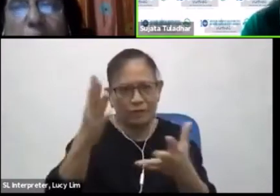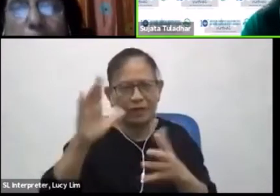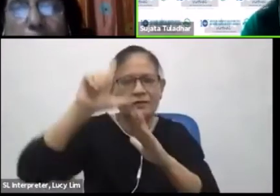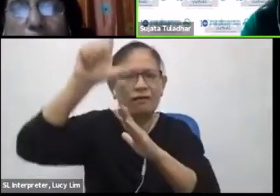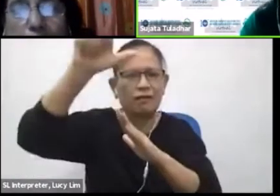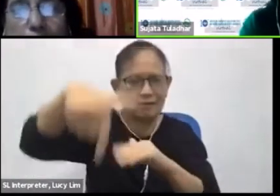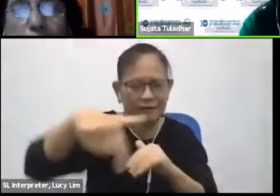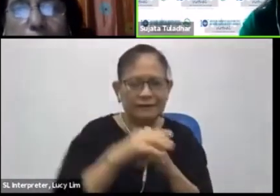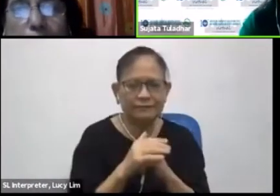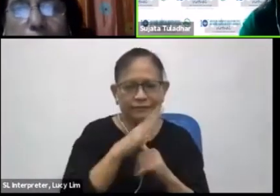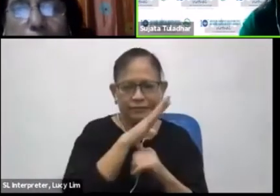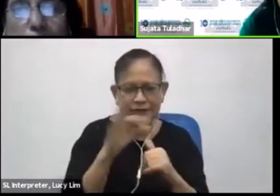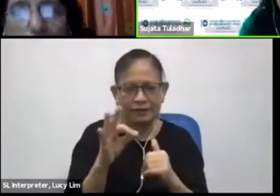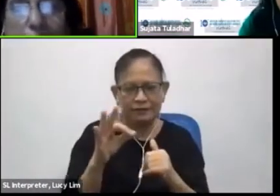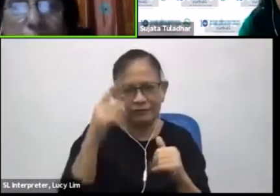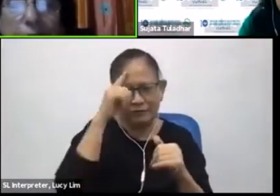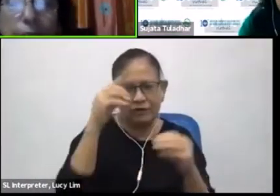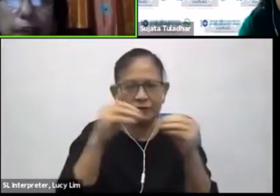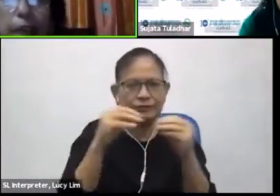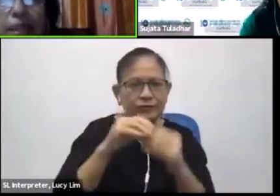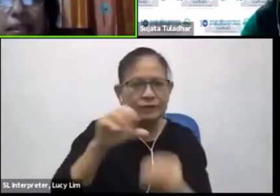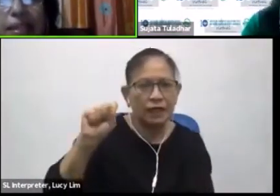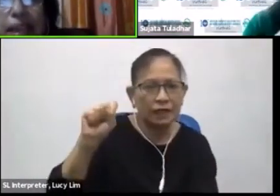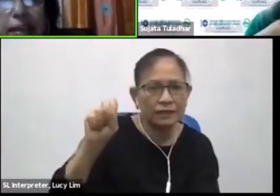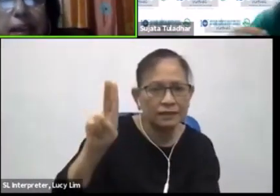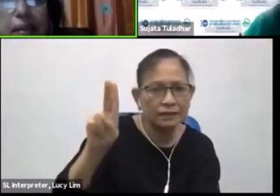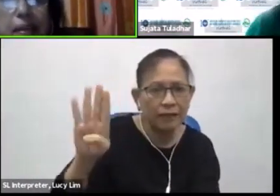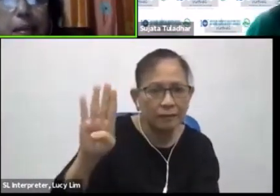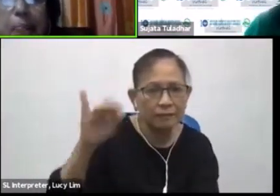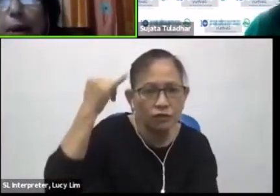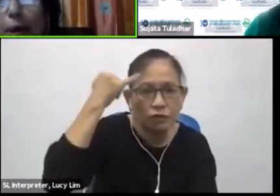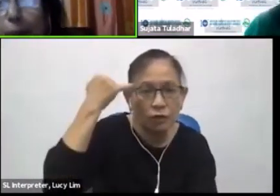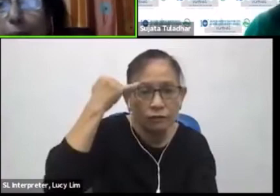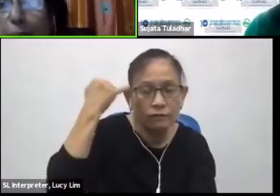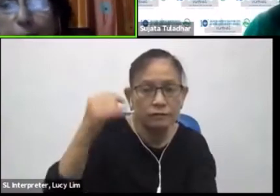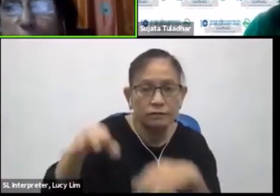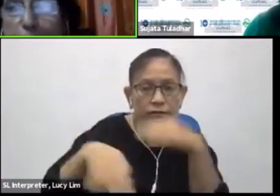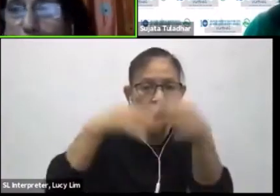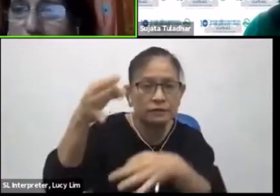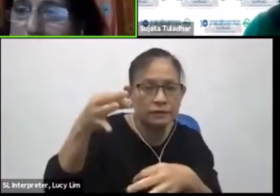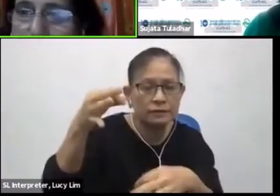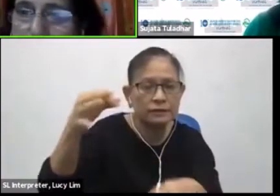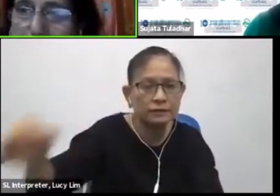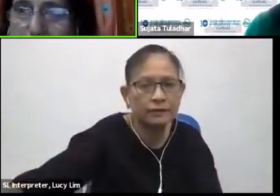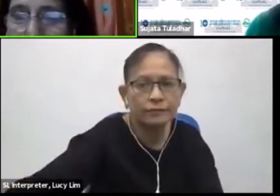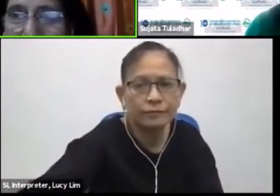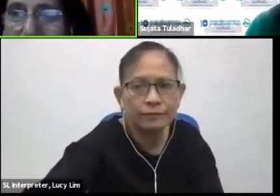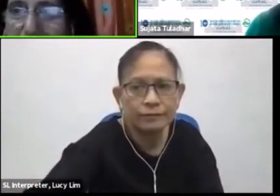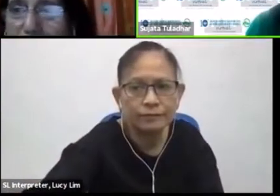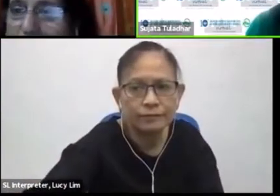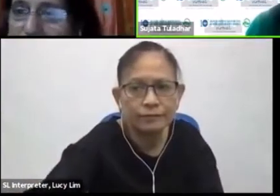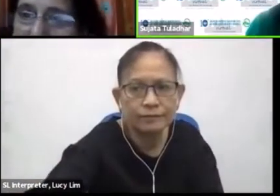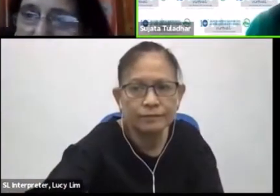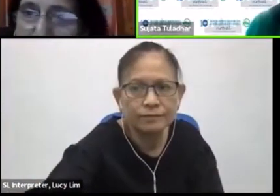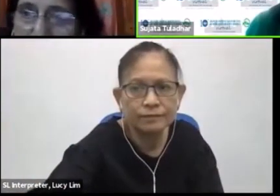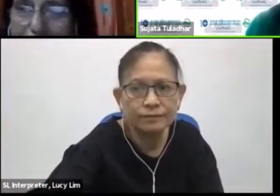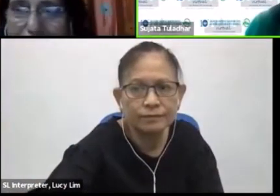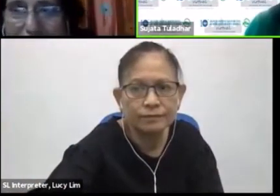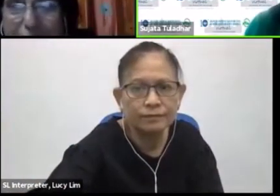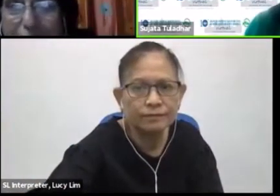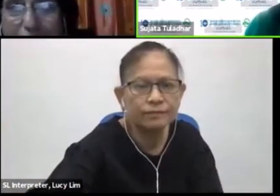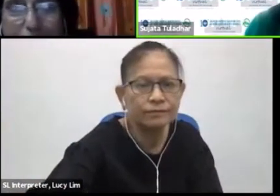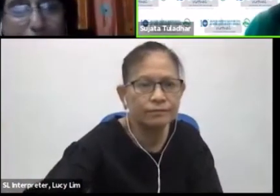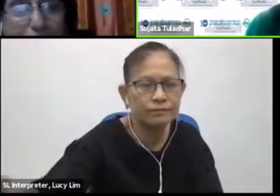for any further conversation on that. Okay, thank you very much. Yes, I think this is important, and maybe you come across some startling results